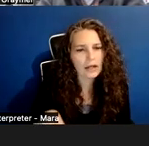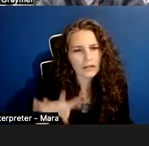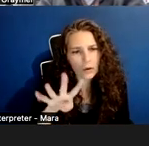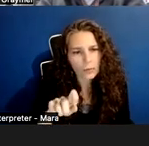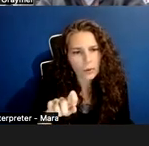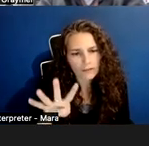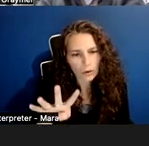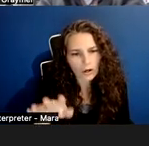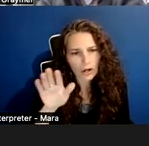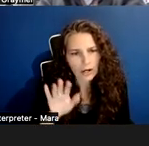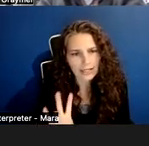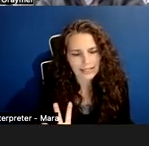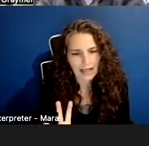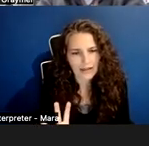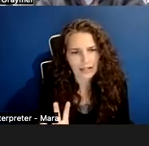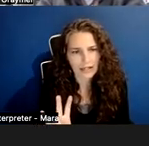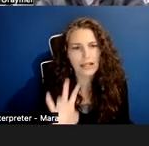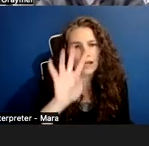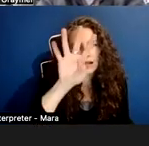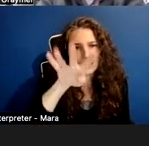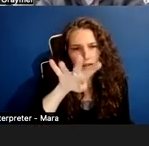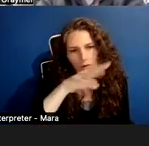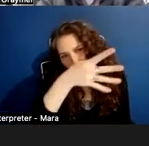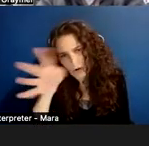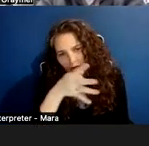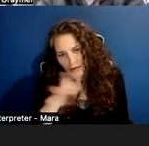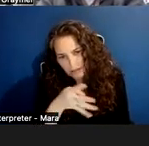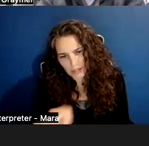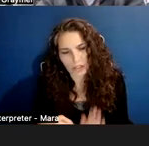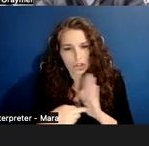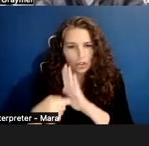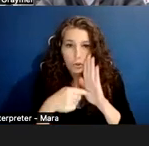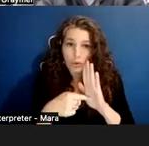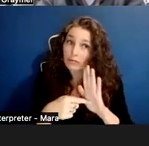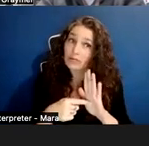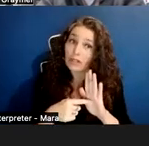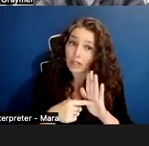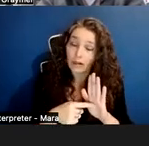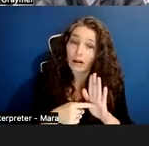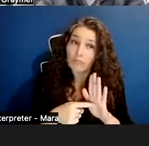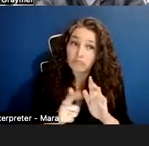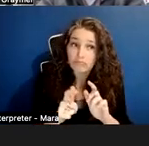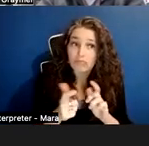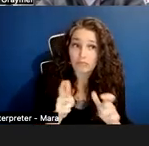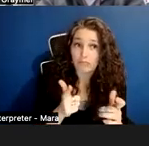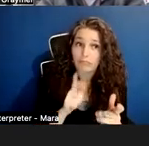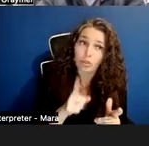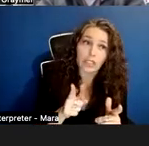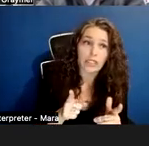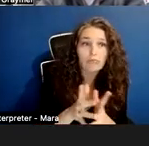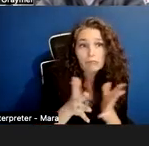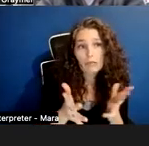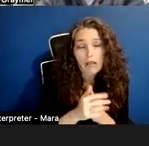show that there was quite a bit of sudden or abrupt uplift near the oceanic